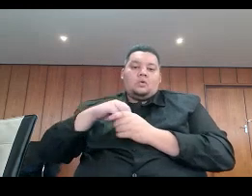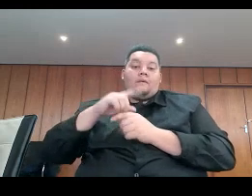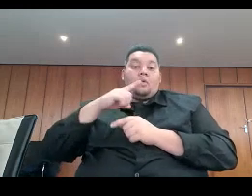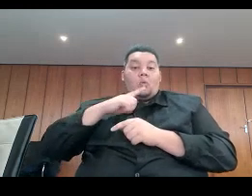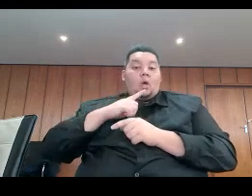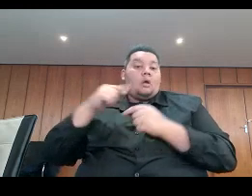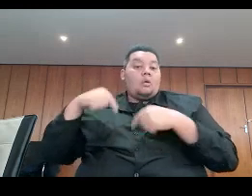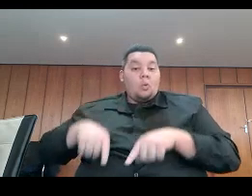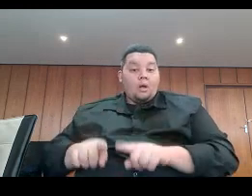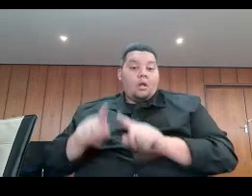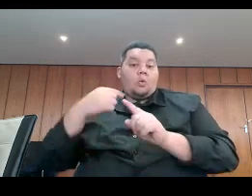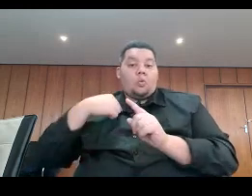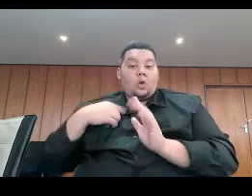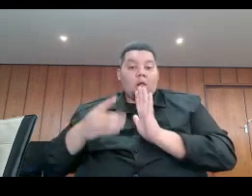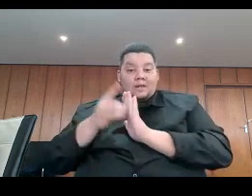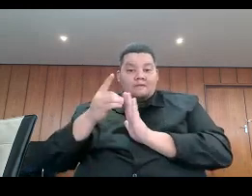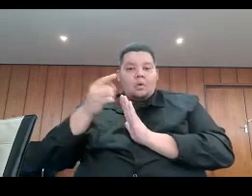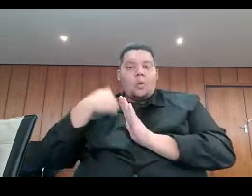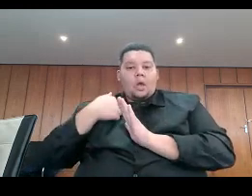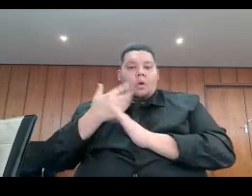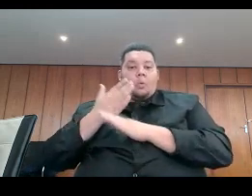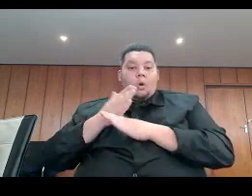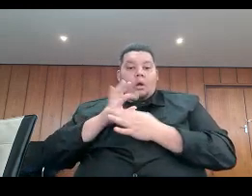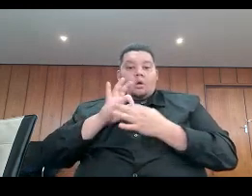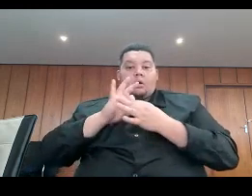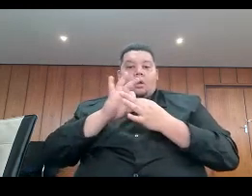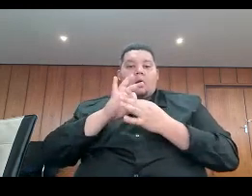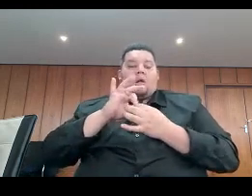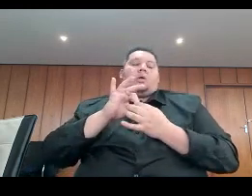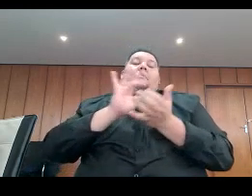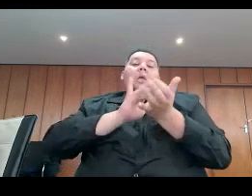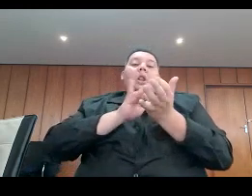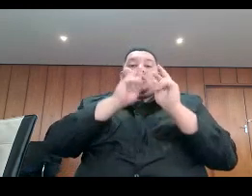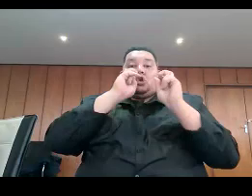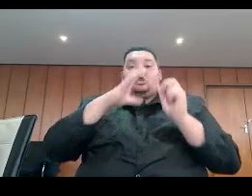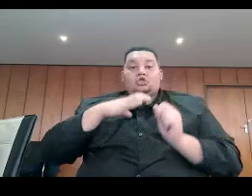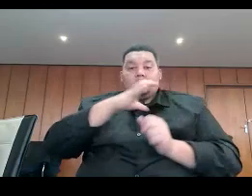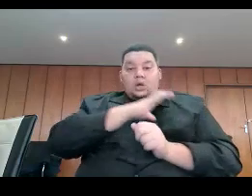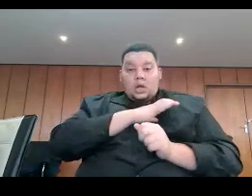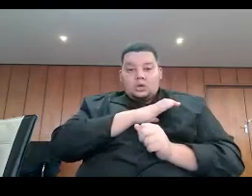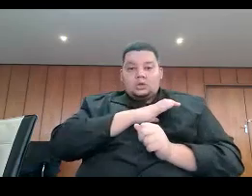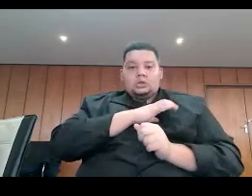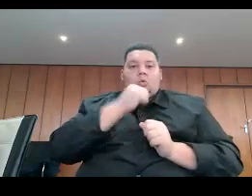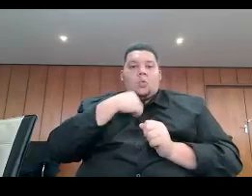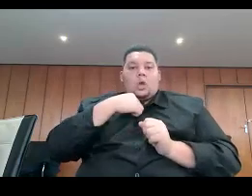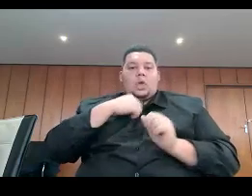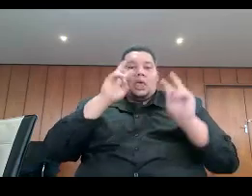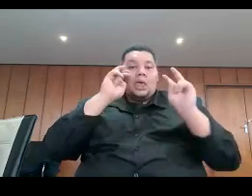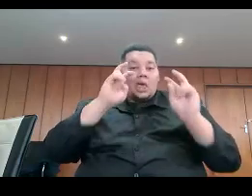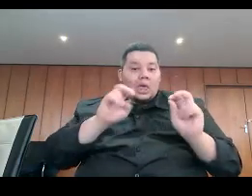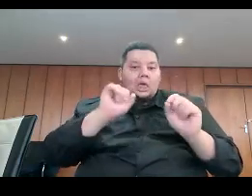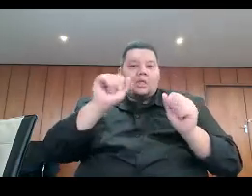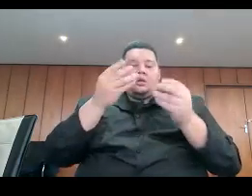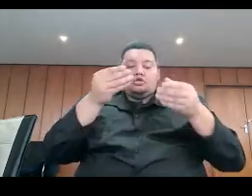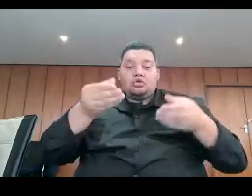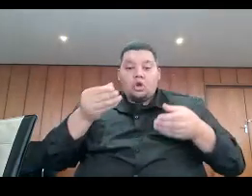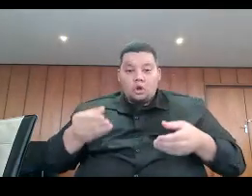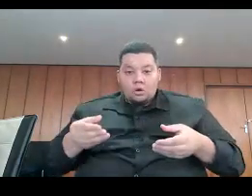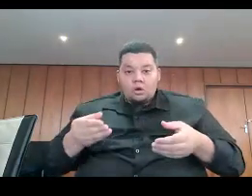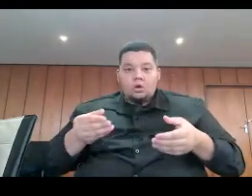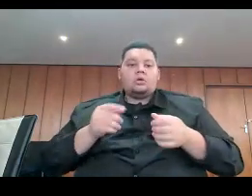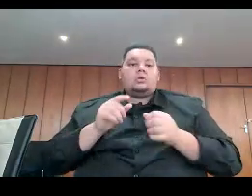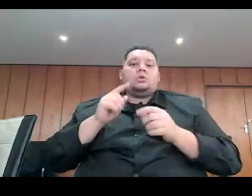developed, we worked with the Medical Research Council, we assessed the documentation that